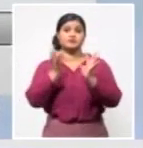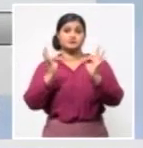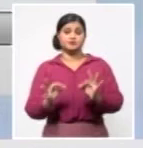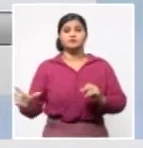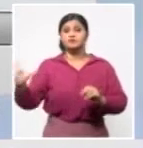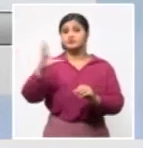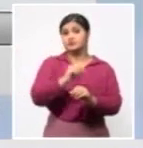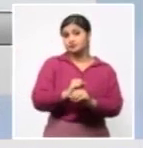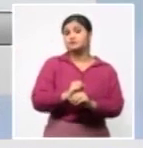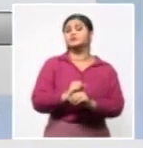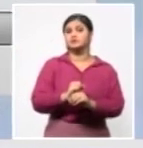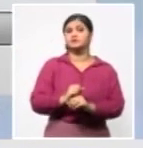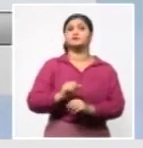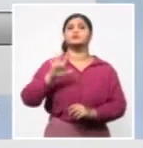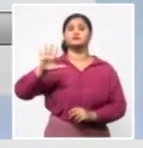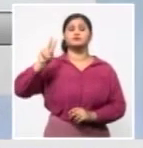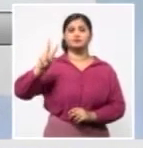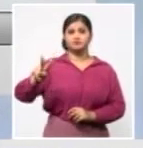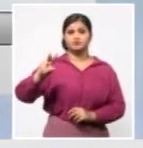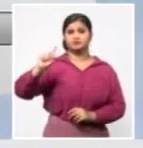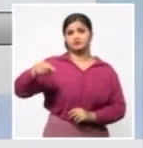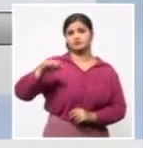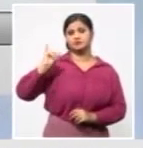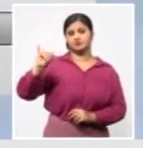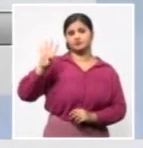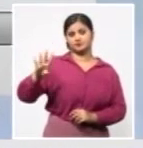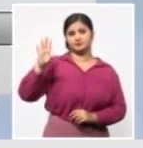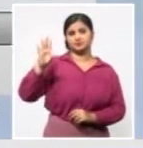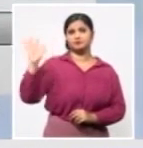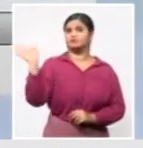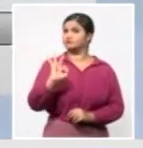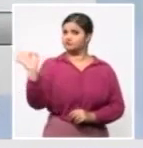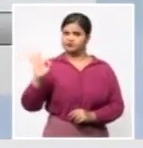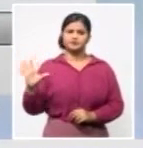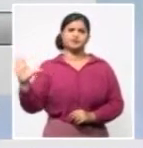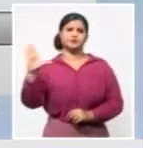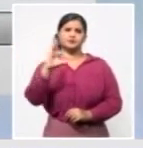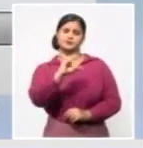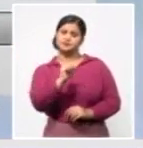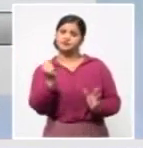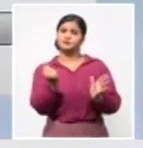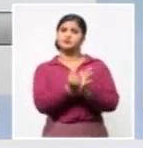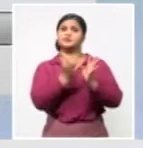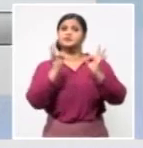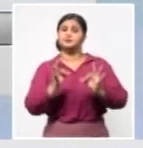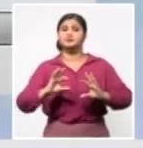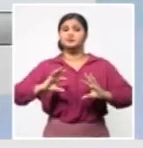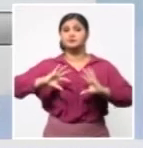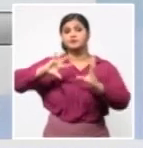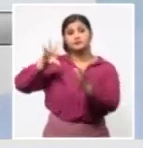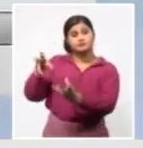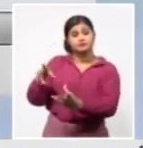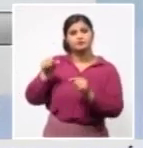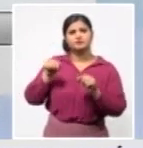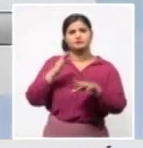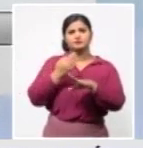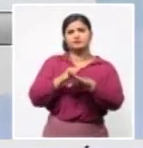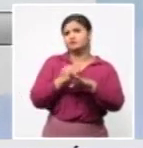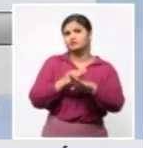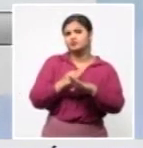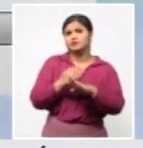286,796 fatalities and a mortality rate of 4.29%, as previously mentioned. Of the